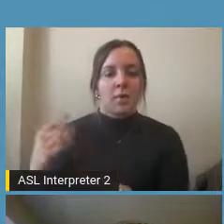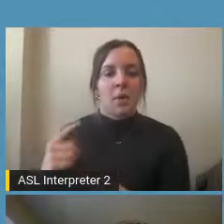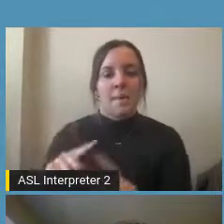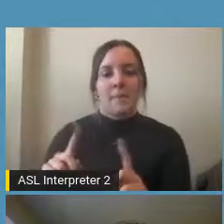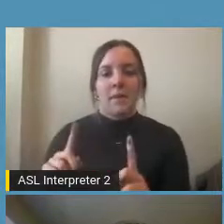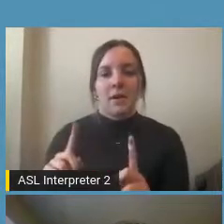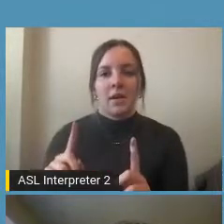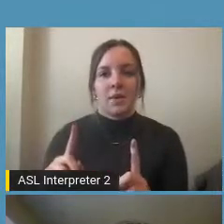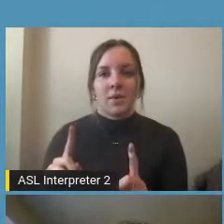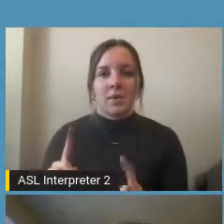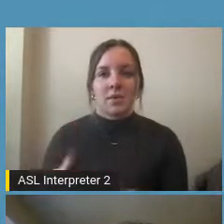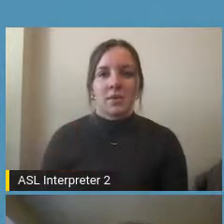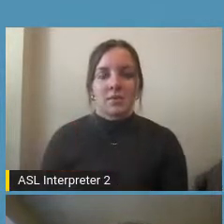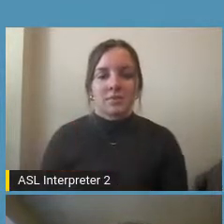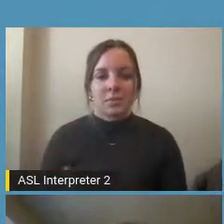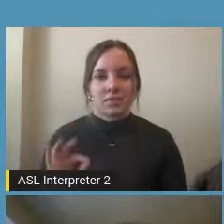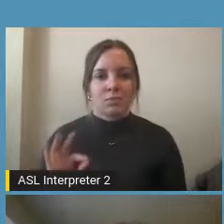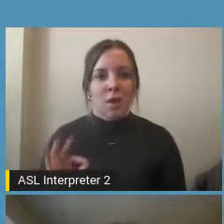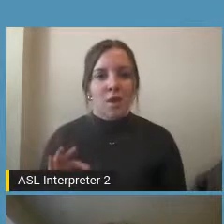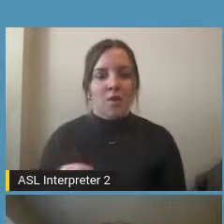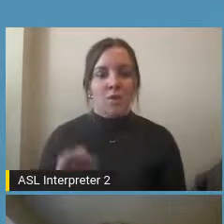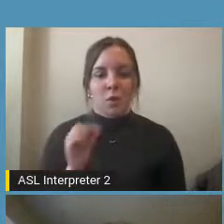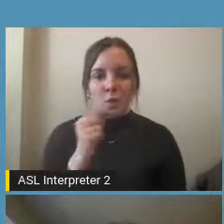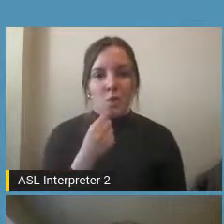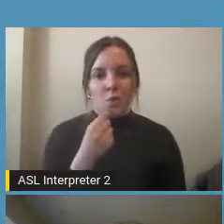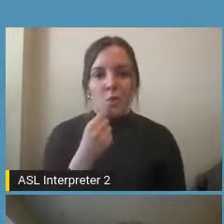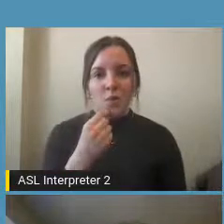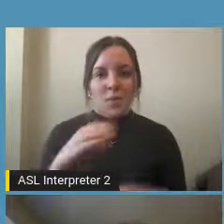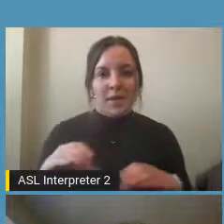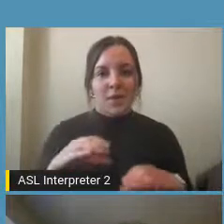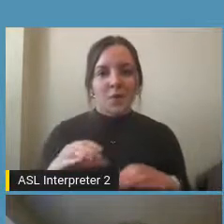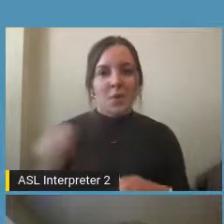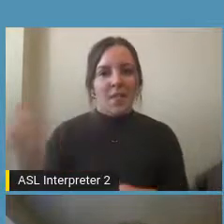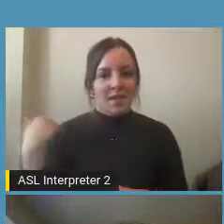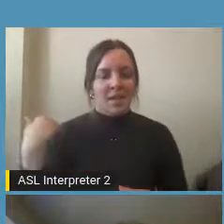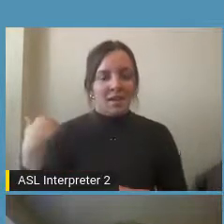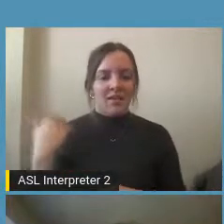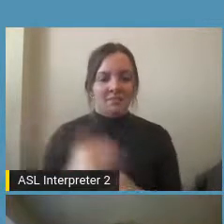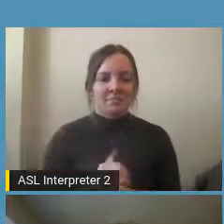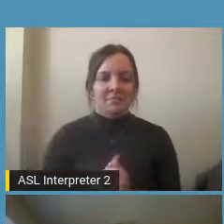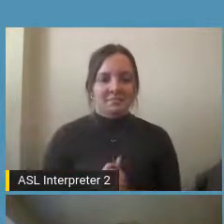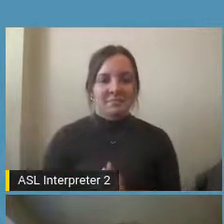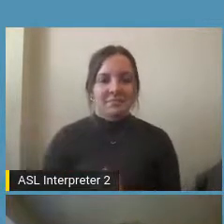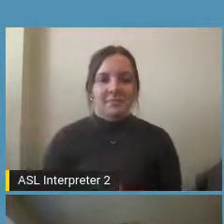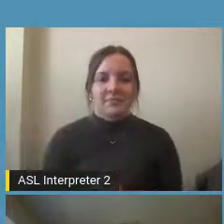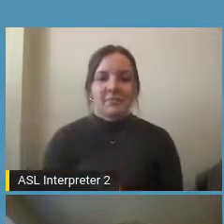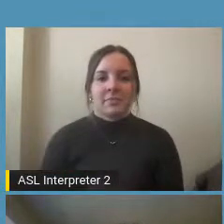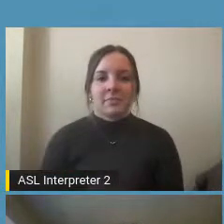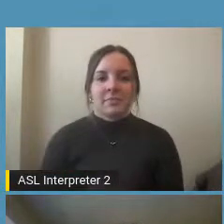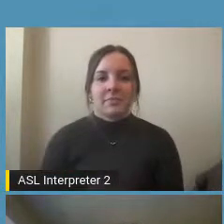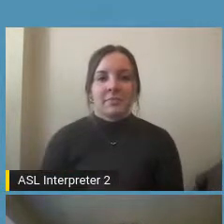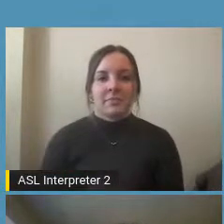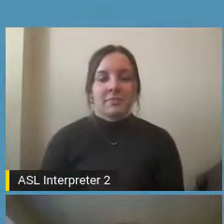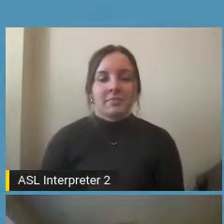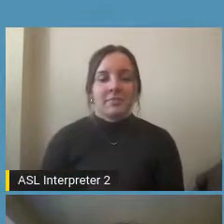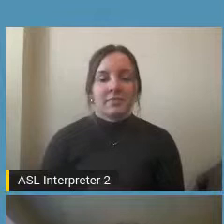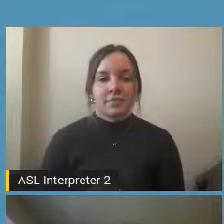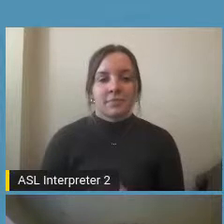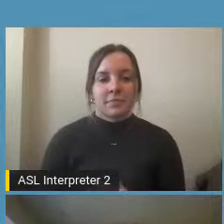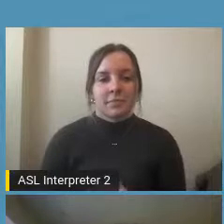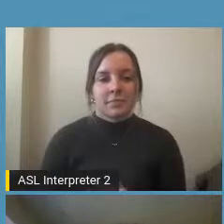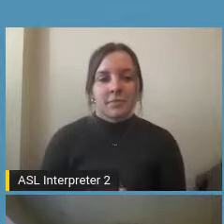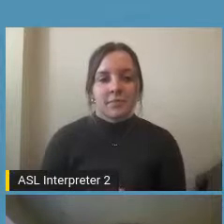that. Another project which we've done recently was to replace and